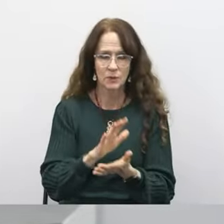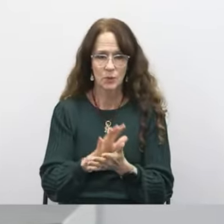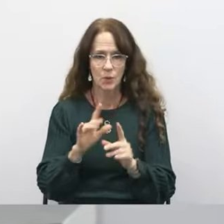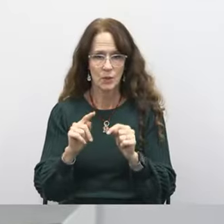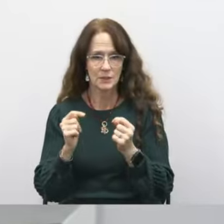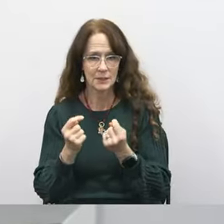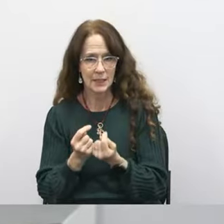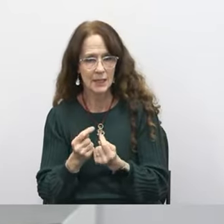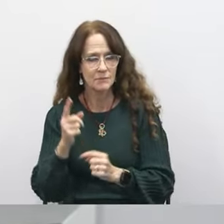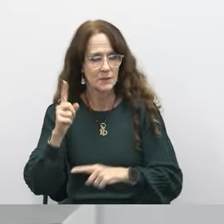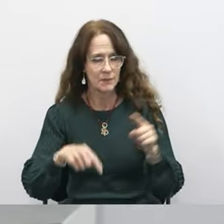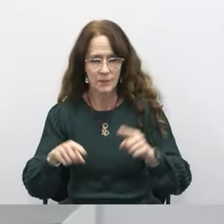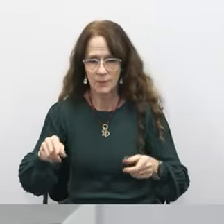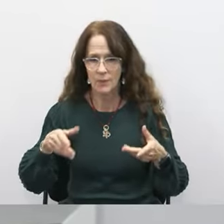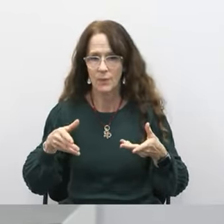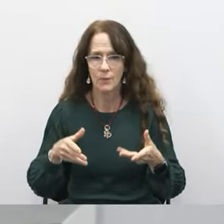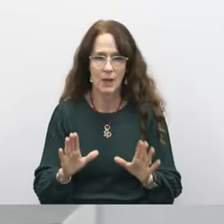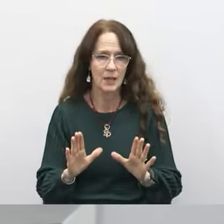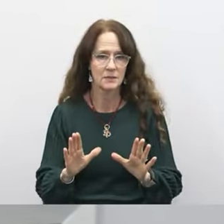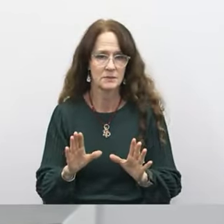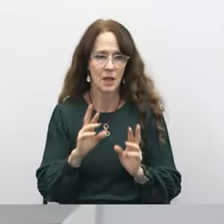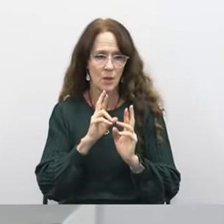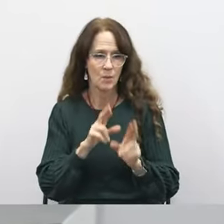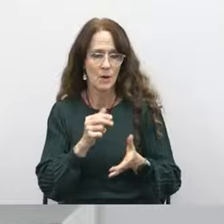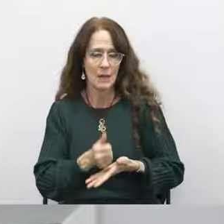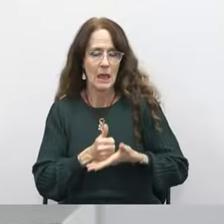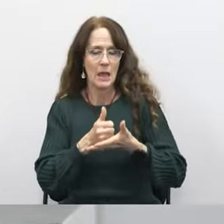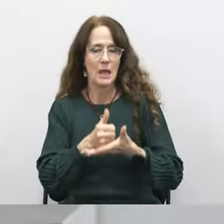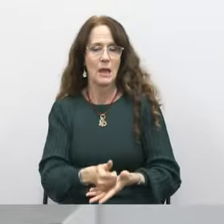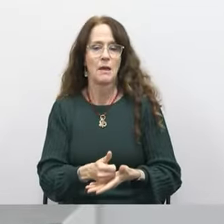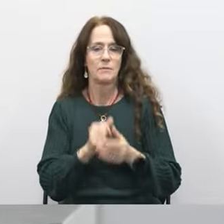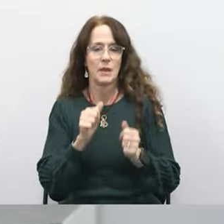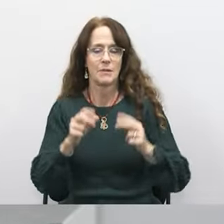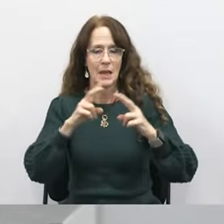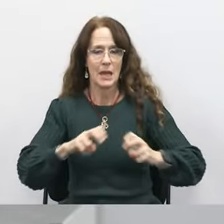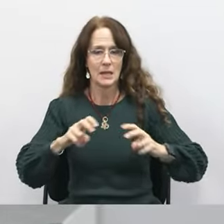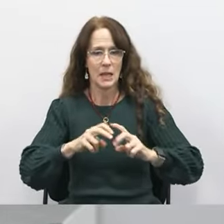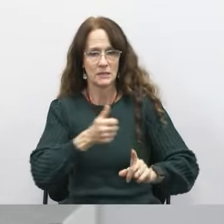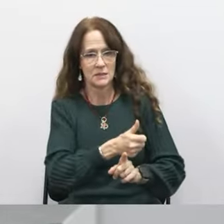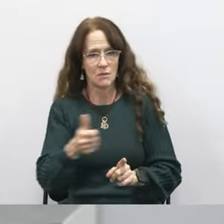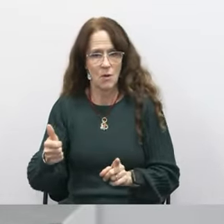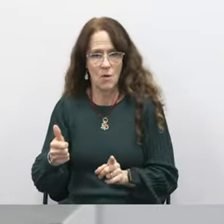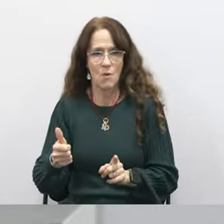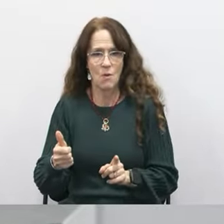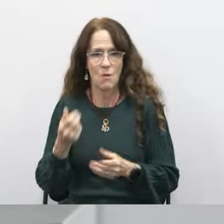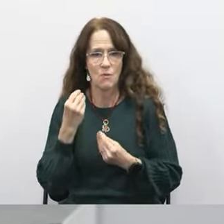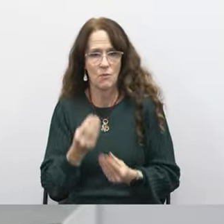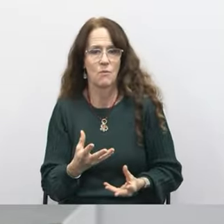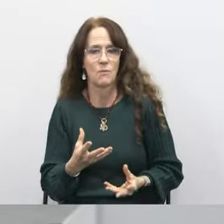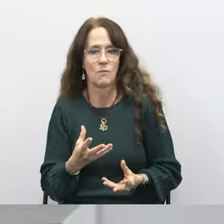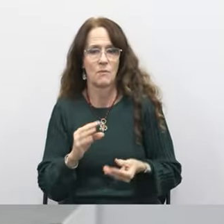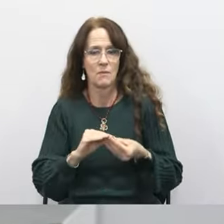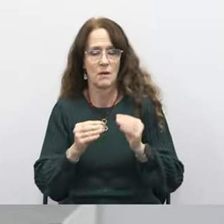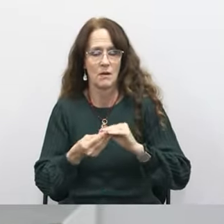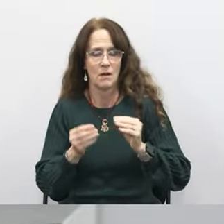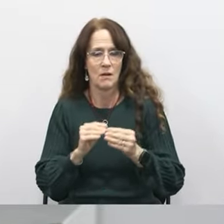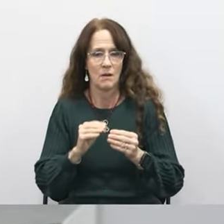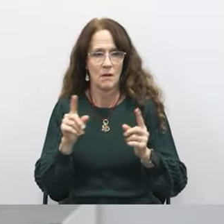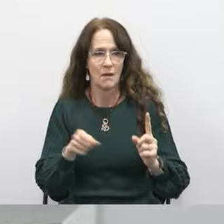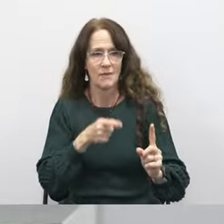have a number of ways that the reports help them to be able to analyze their own data and to have targets that